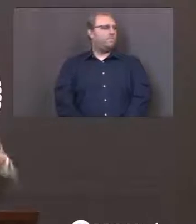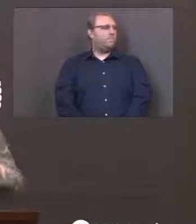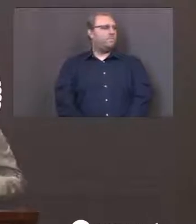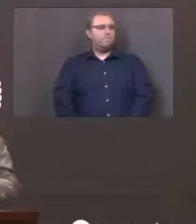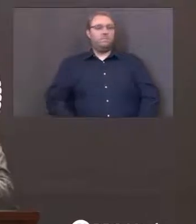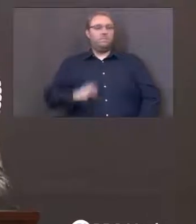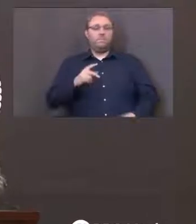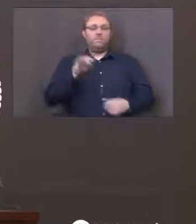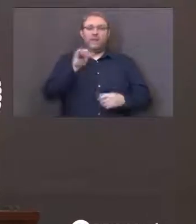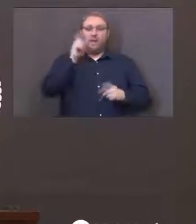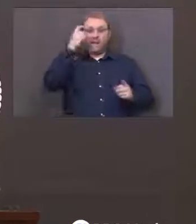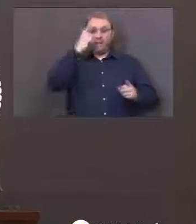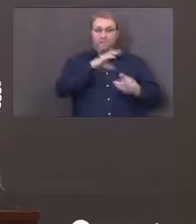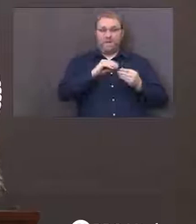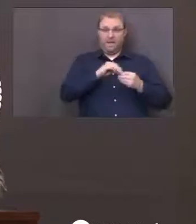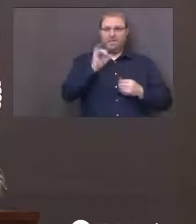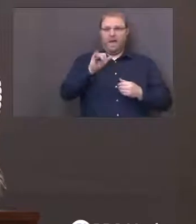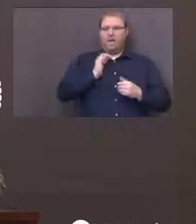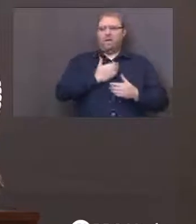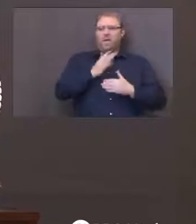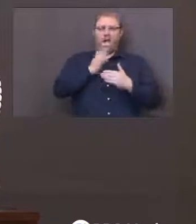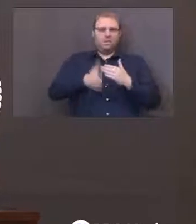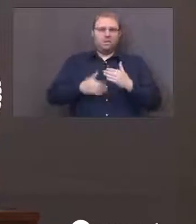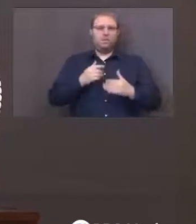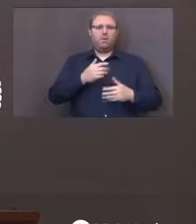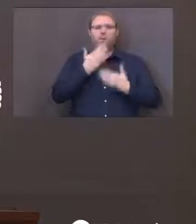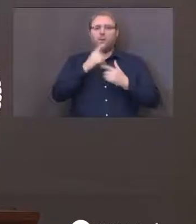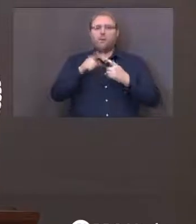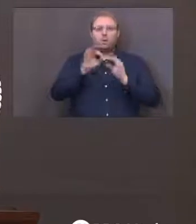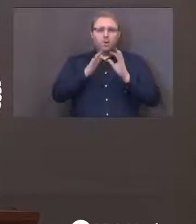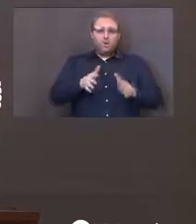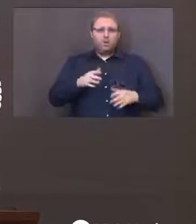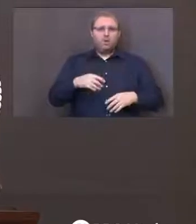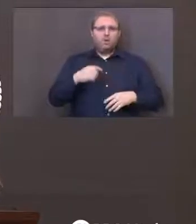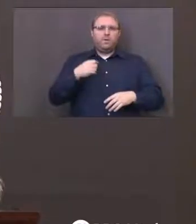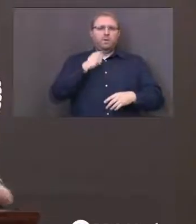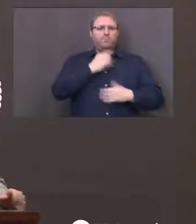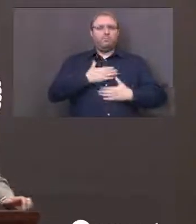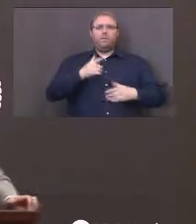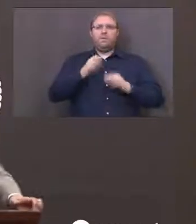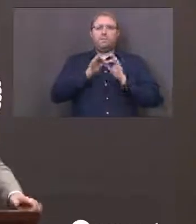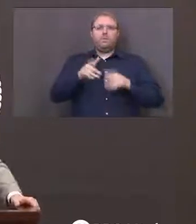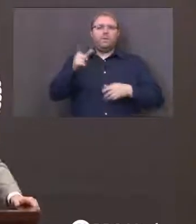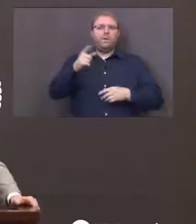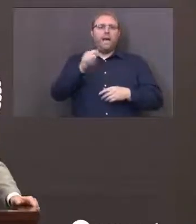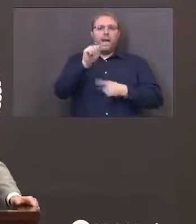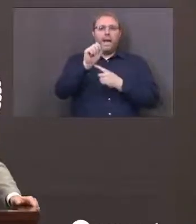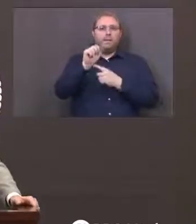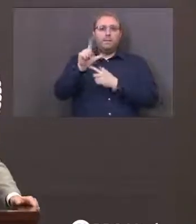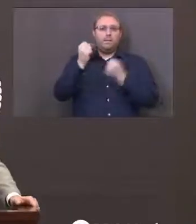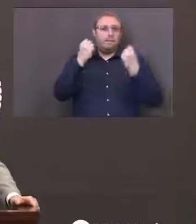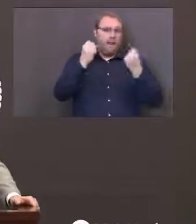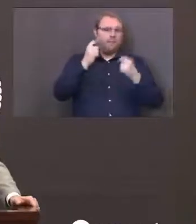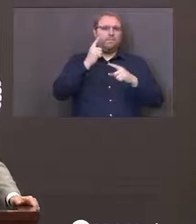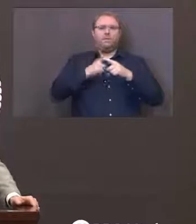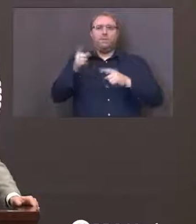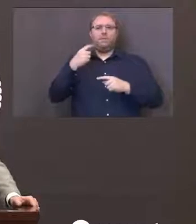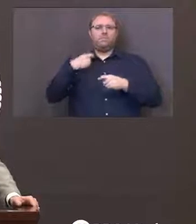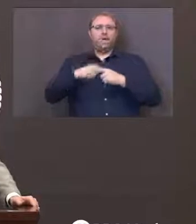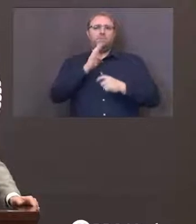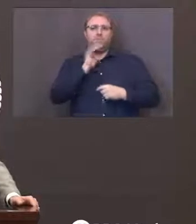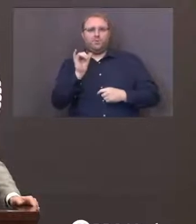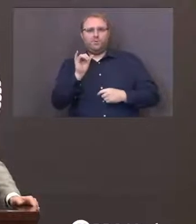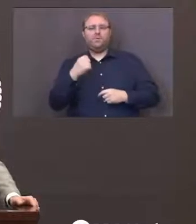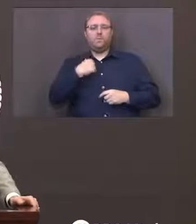All right, as the governor mentioned, that concludes the press conference. We appreciate our interpreters in Spanish and American Sign Language, and we will be